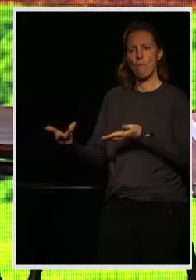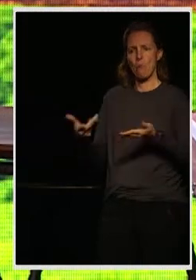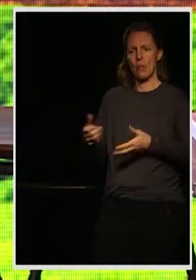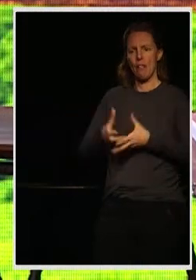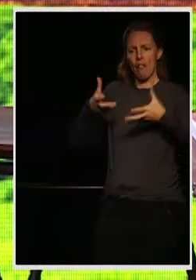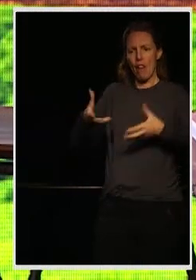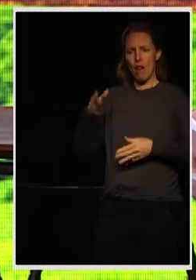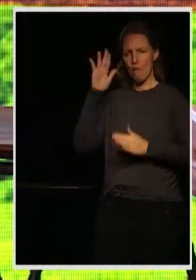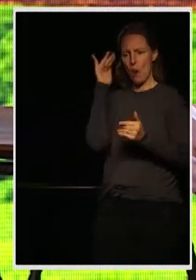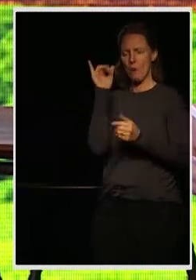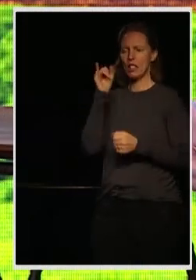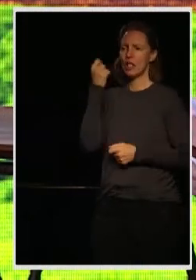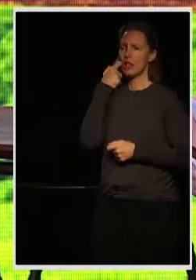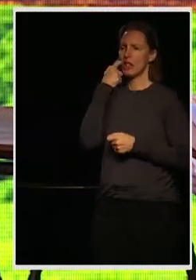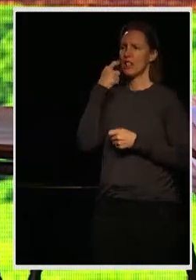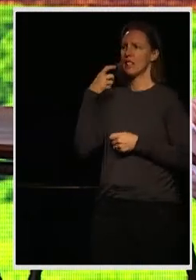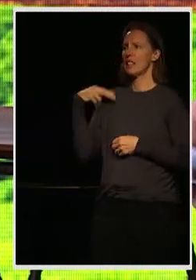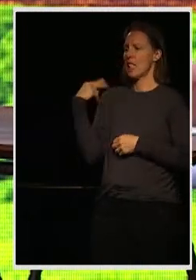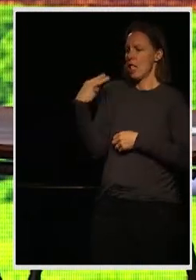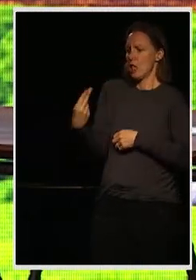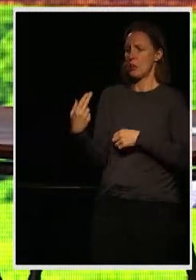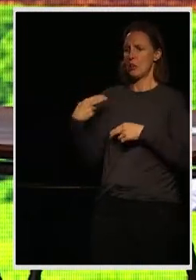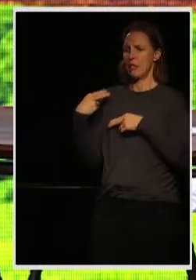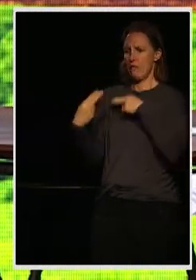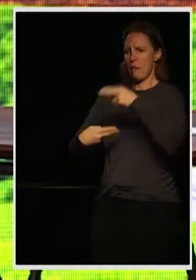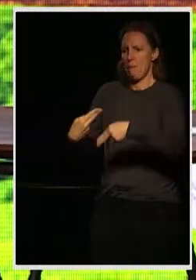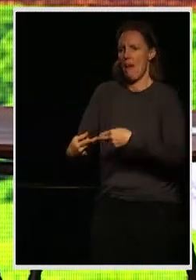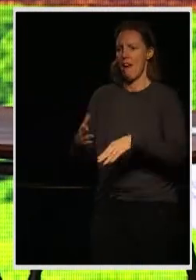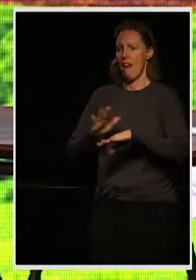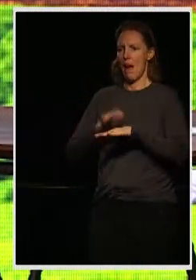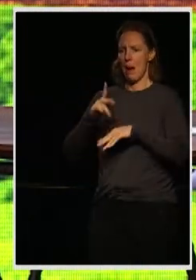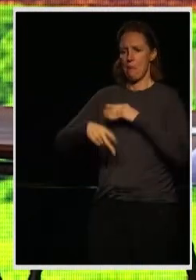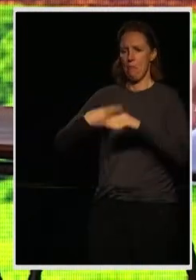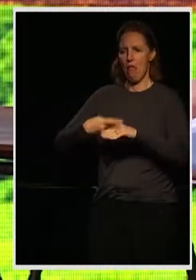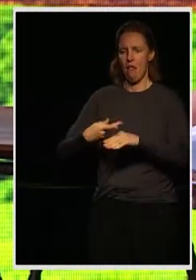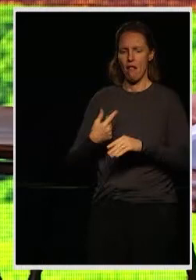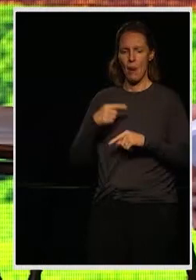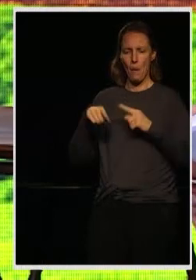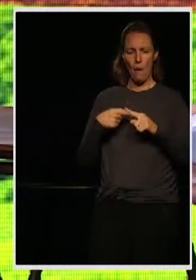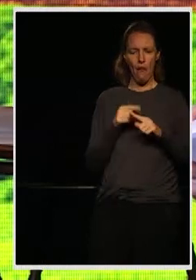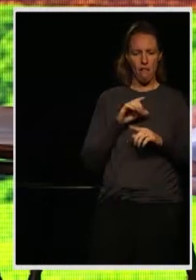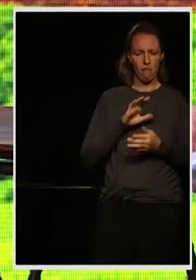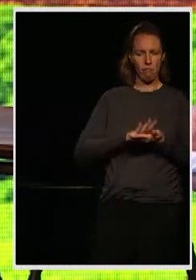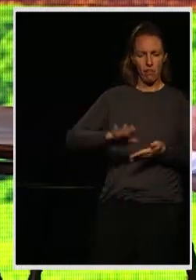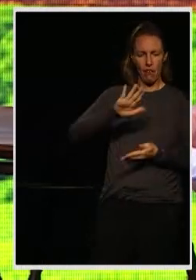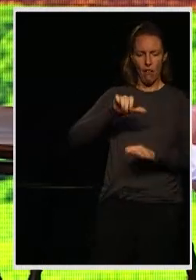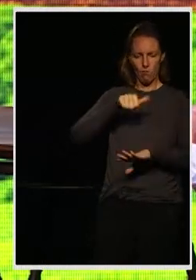the history of humanity on planet Earth. You know, like when the college was founded